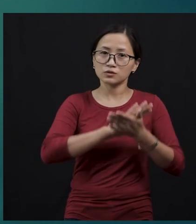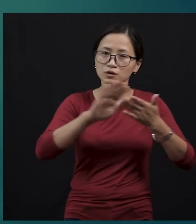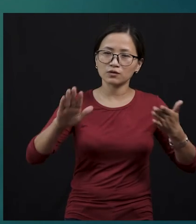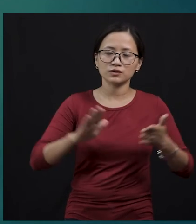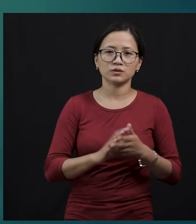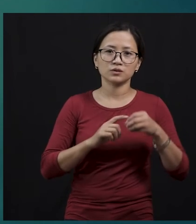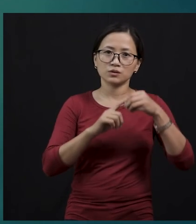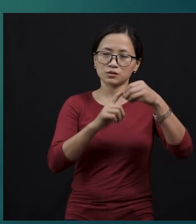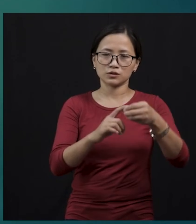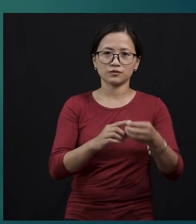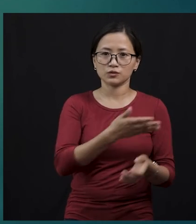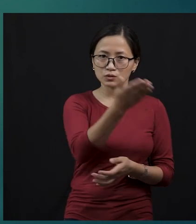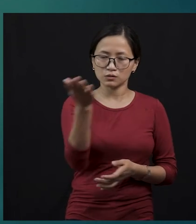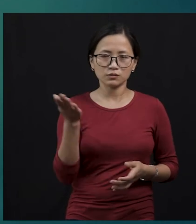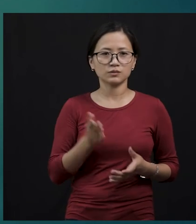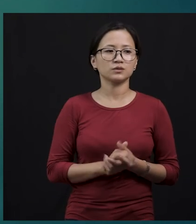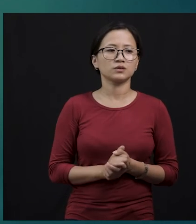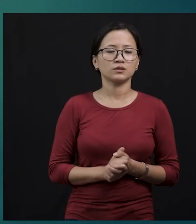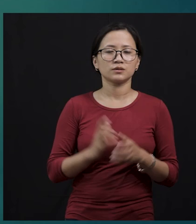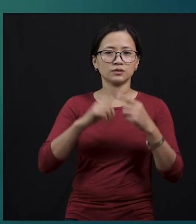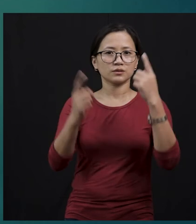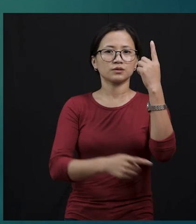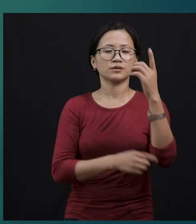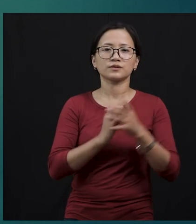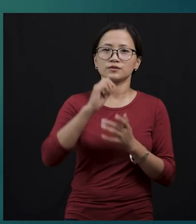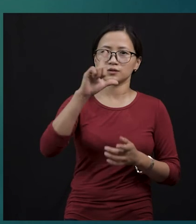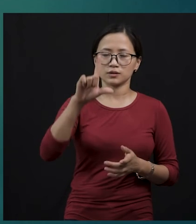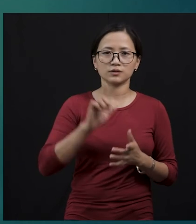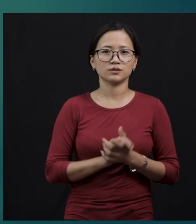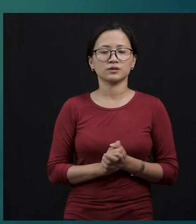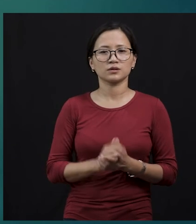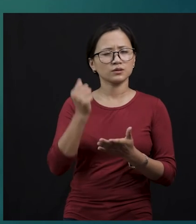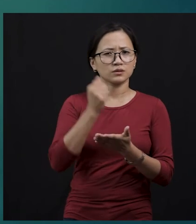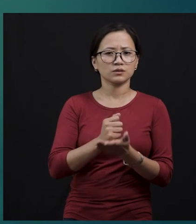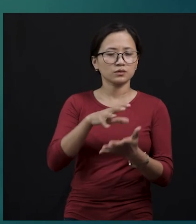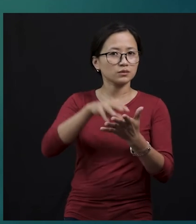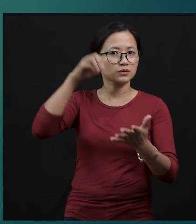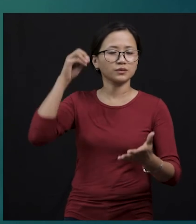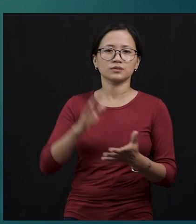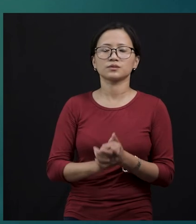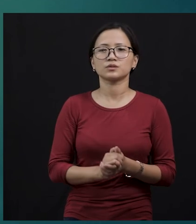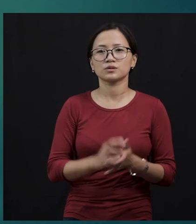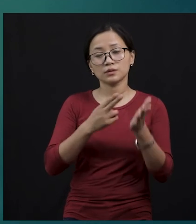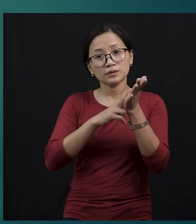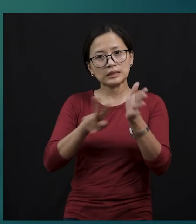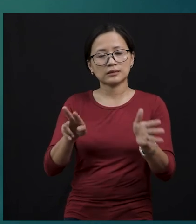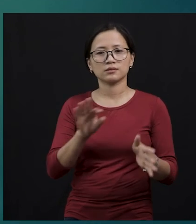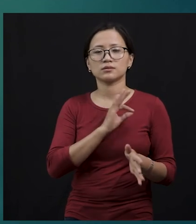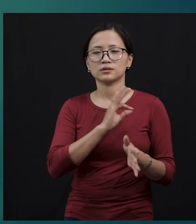okay? And so, with this, we are coming to the end of our class. We should all learn to appreciate